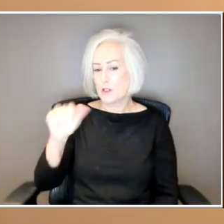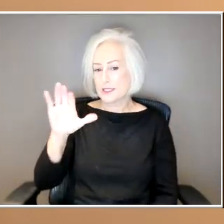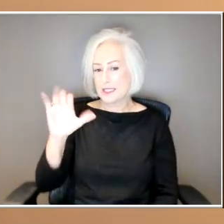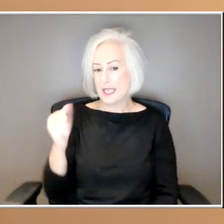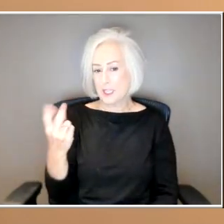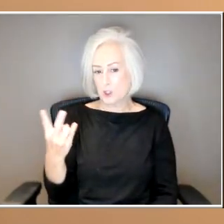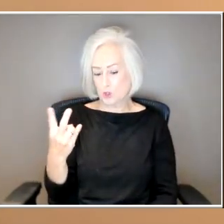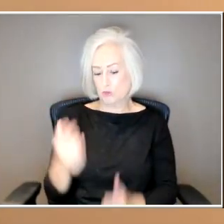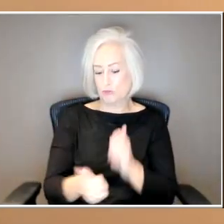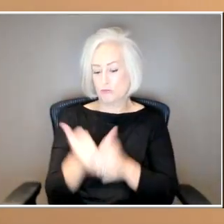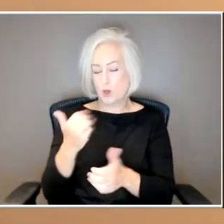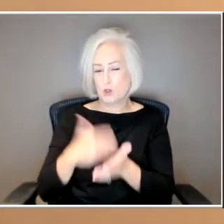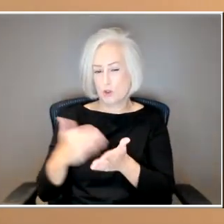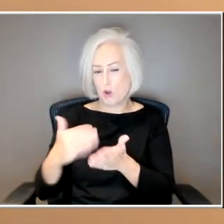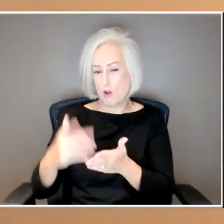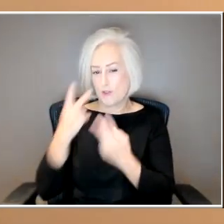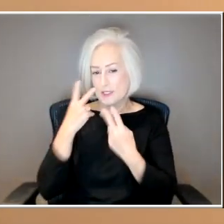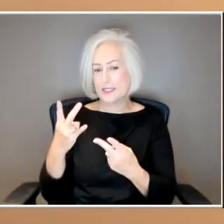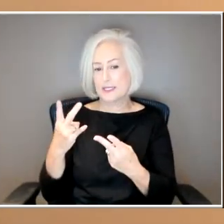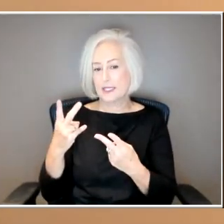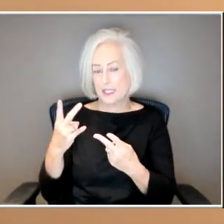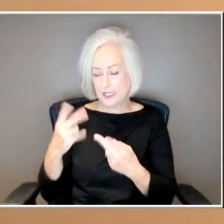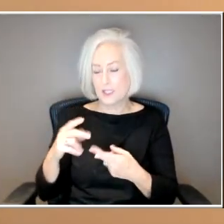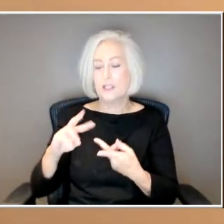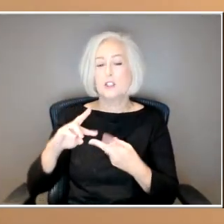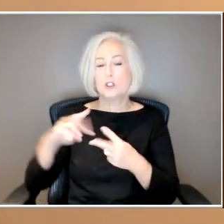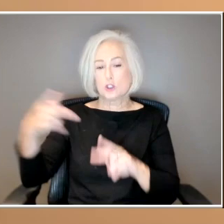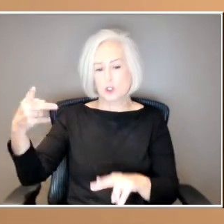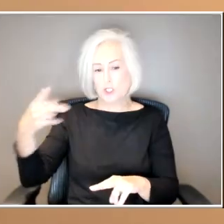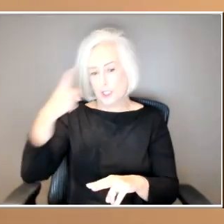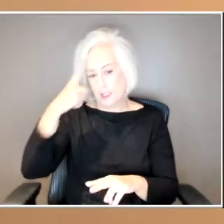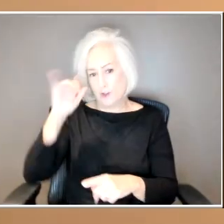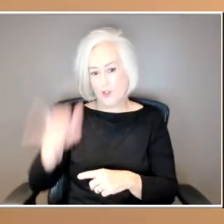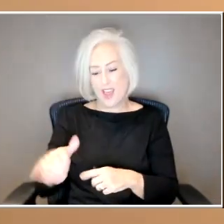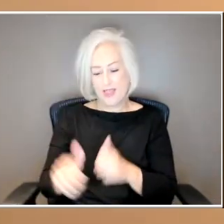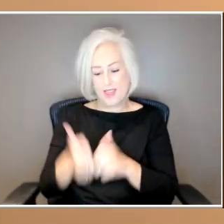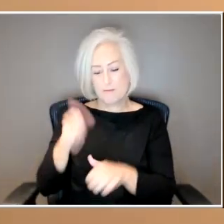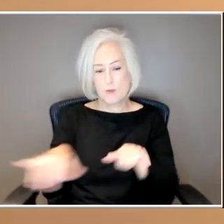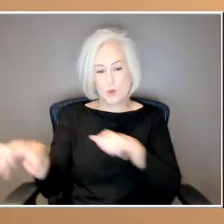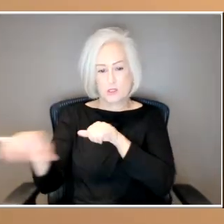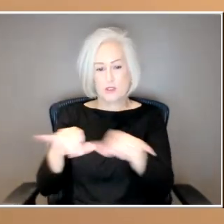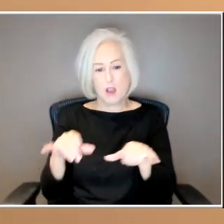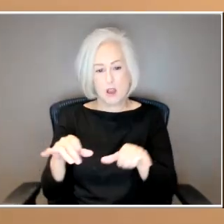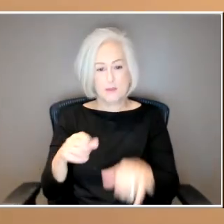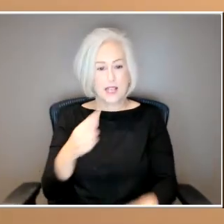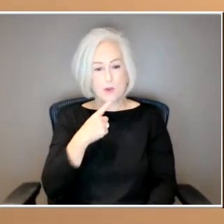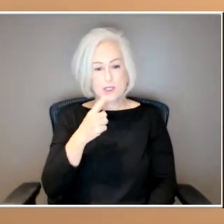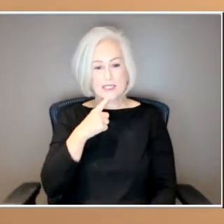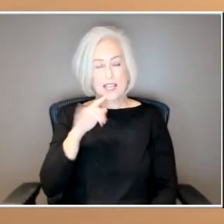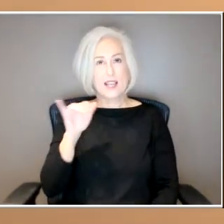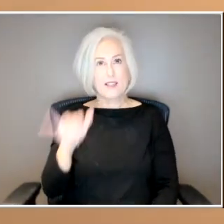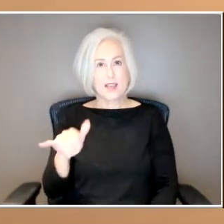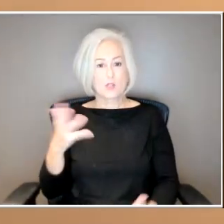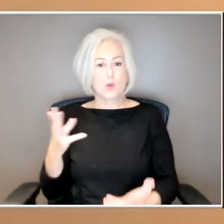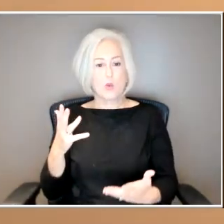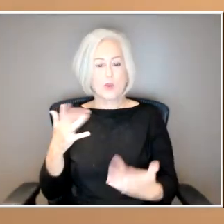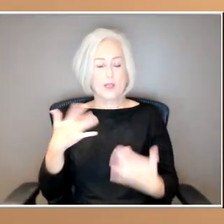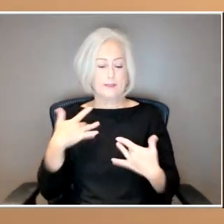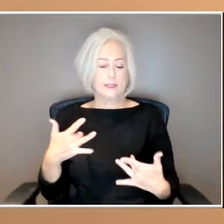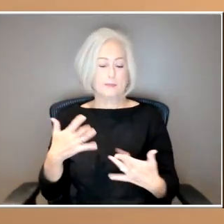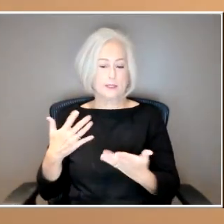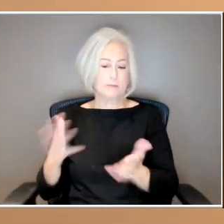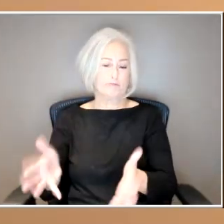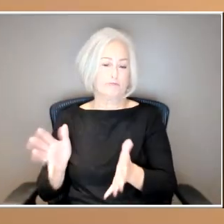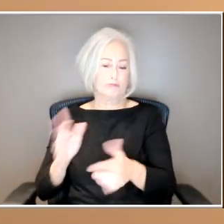Of all of the genes that are related to breast cancer, that is one of the most common. So I would say those are the ones that we commonly are talking to people